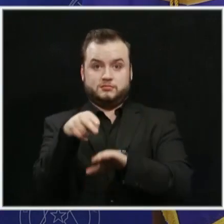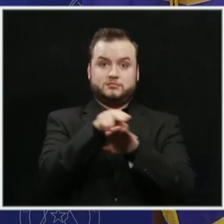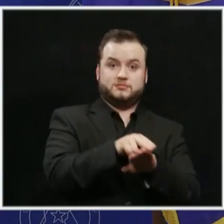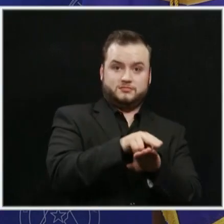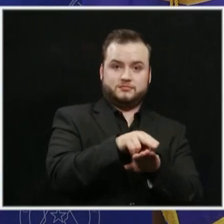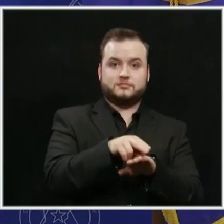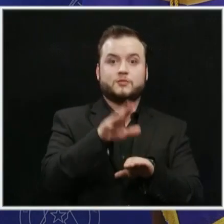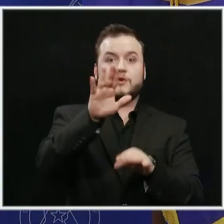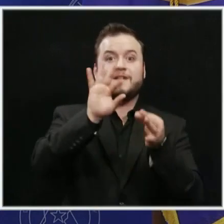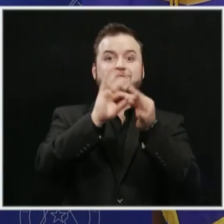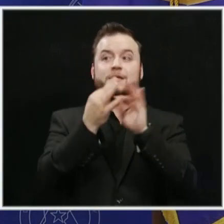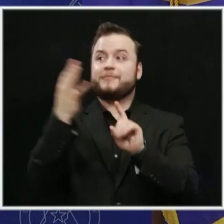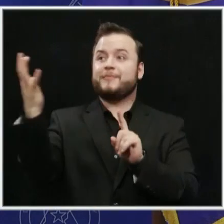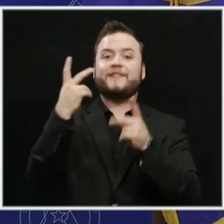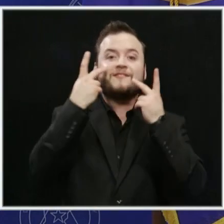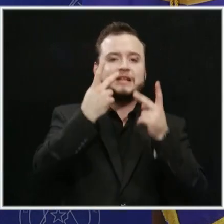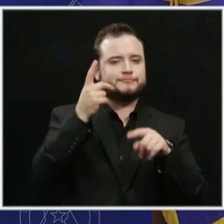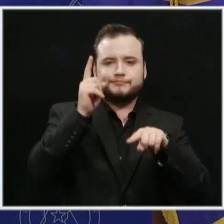them.